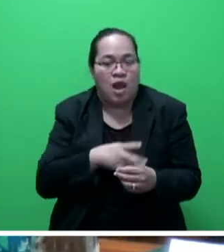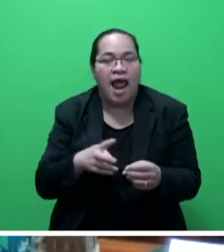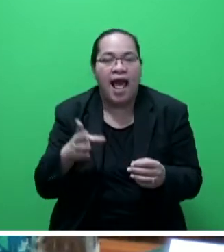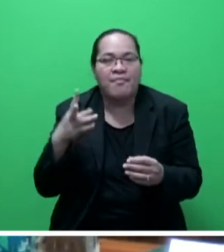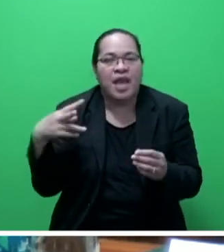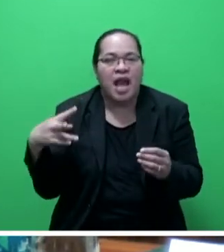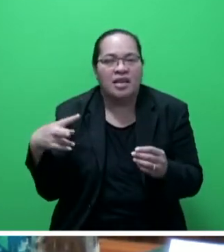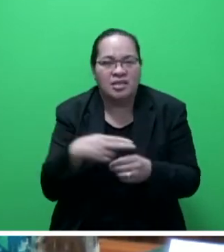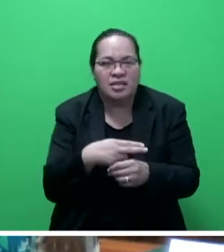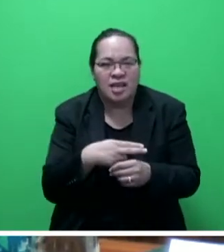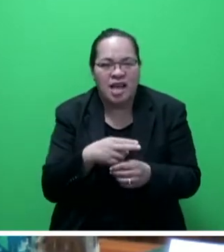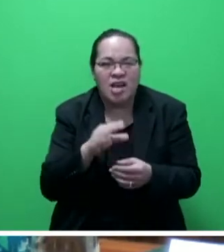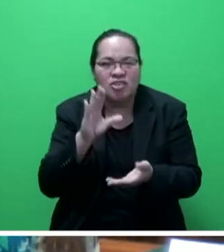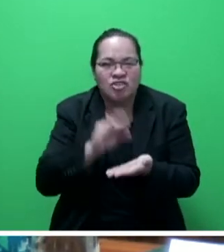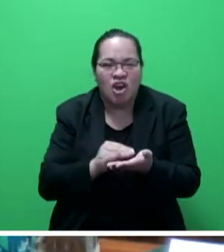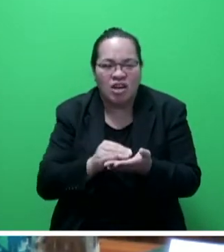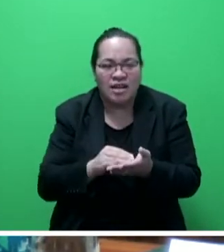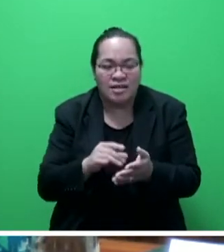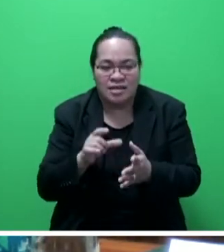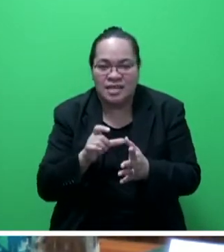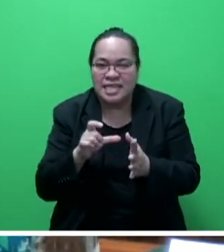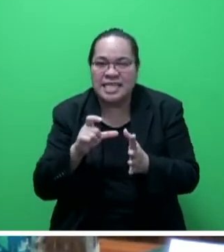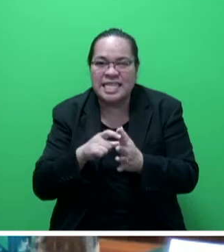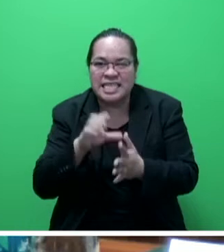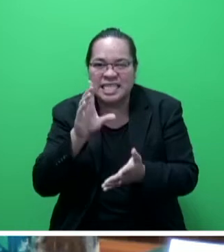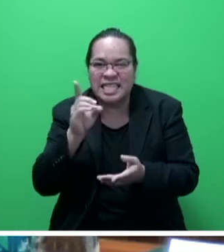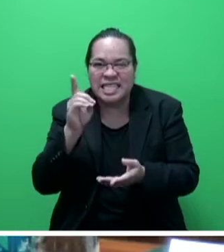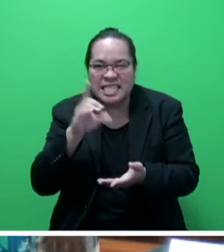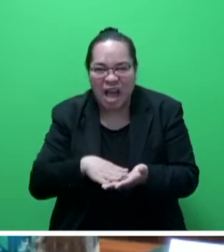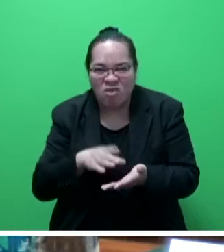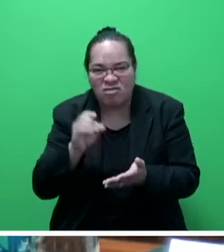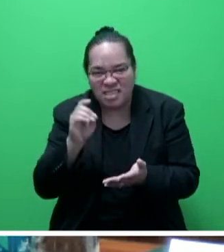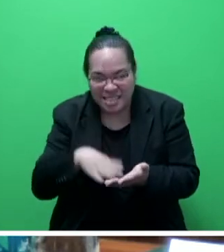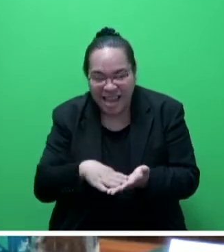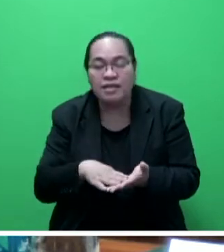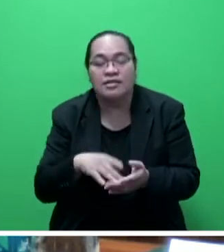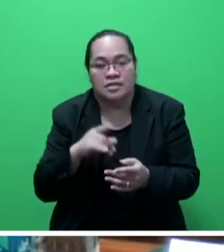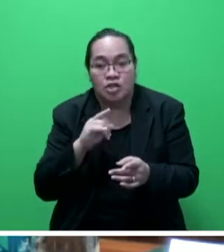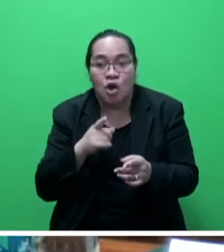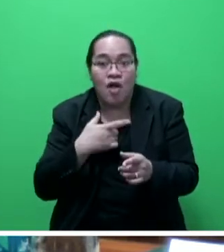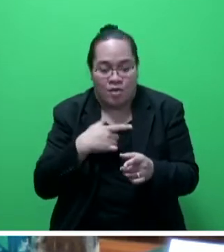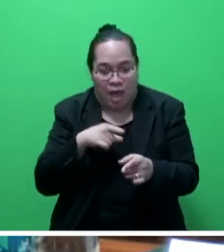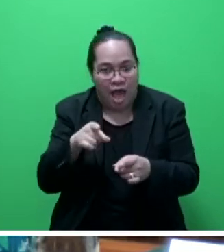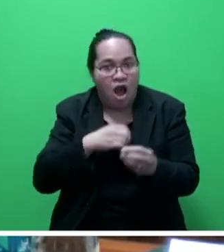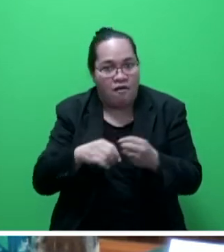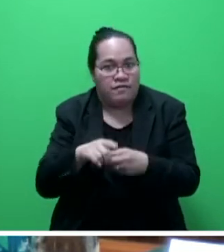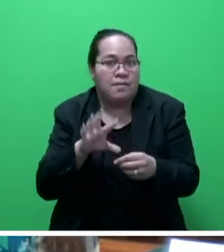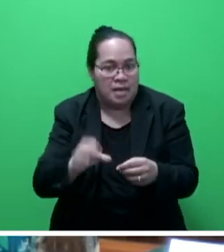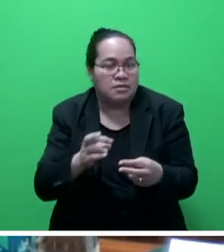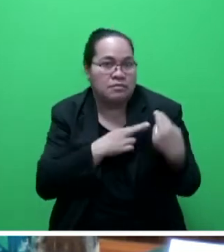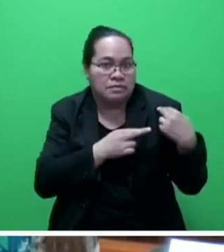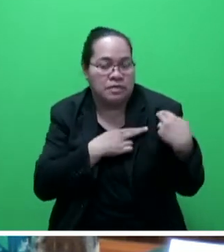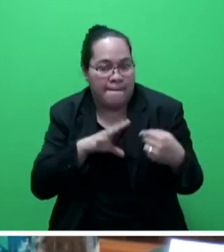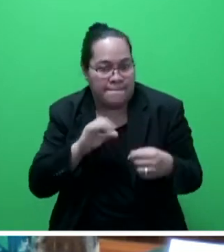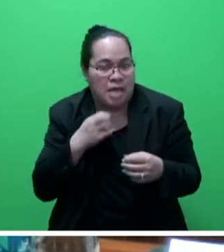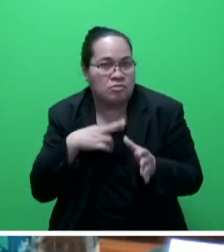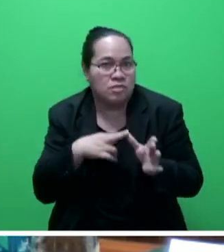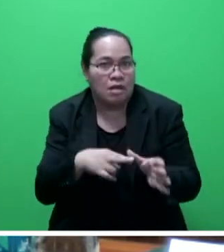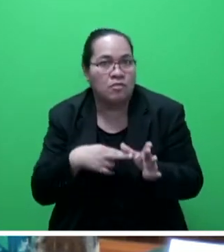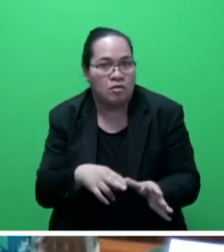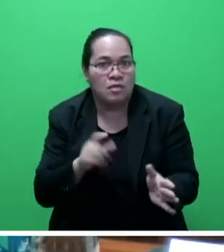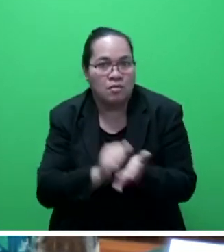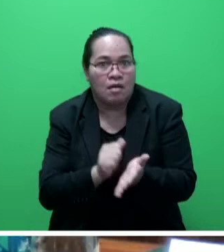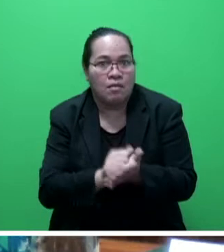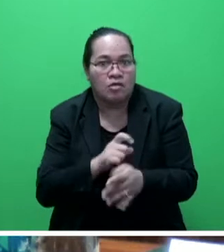the applicant. So that way the officers are kept in check, that they have to respond in a